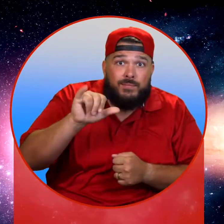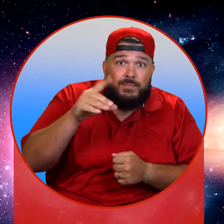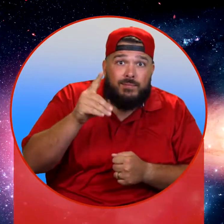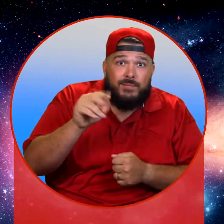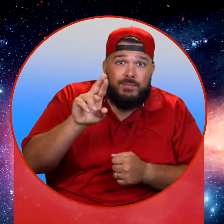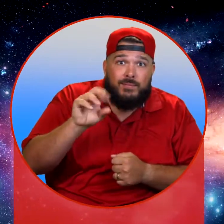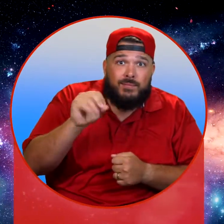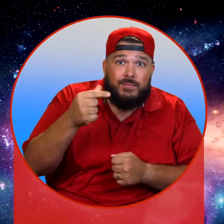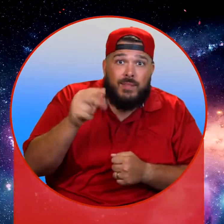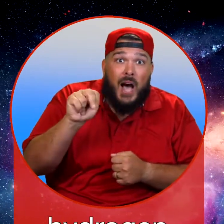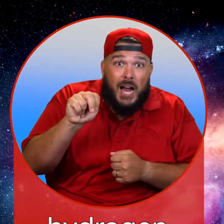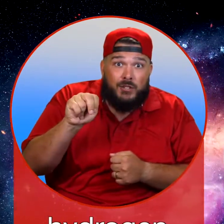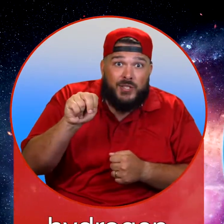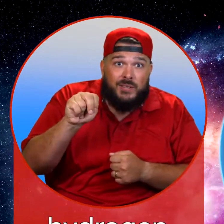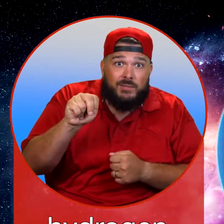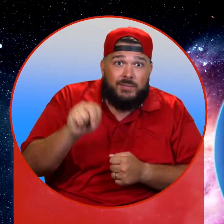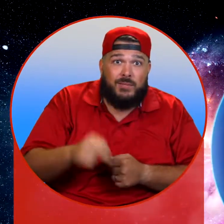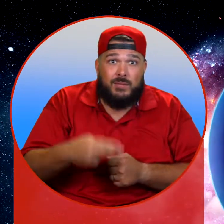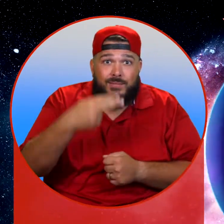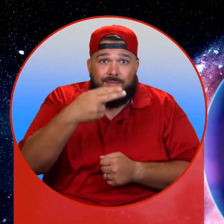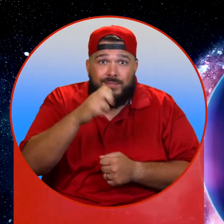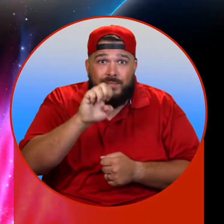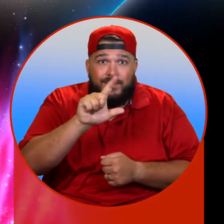hydrogen,